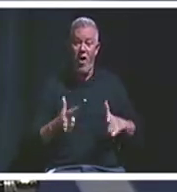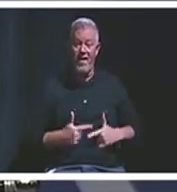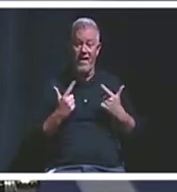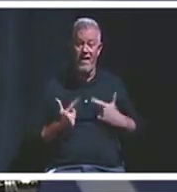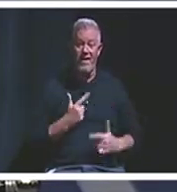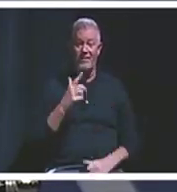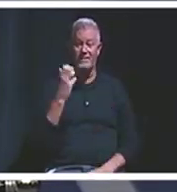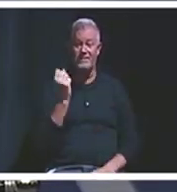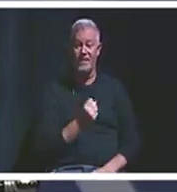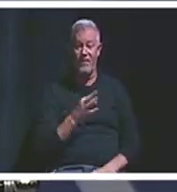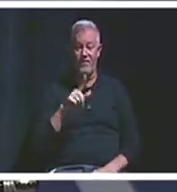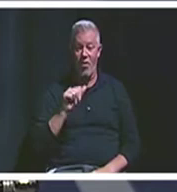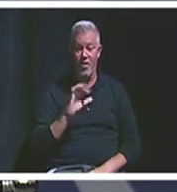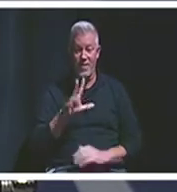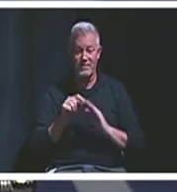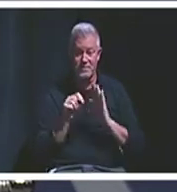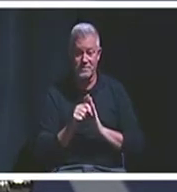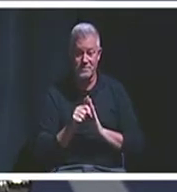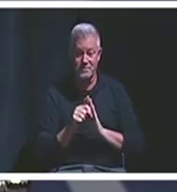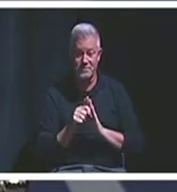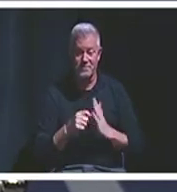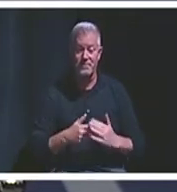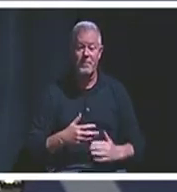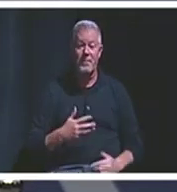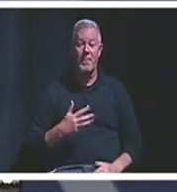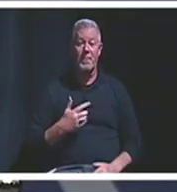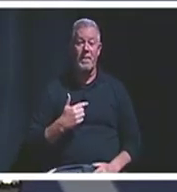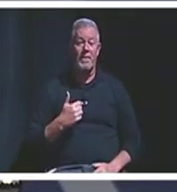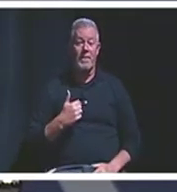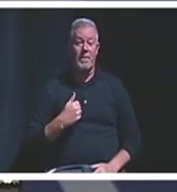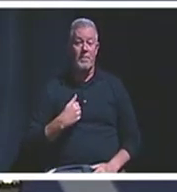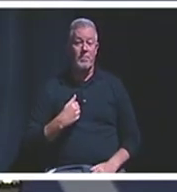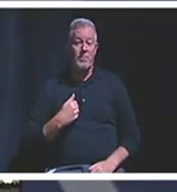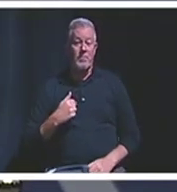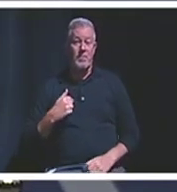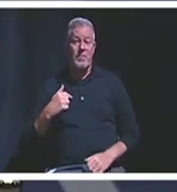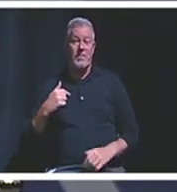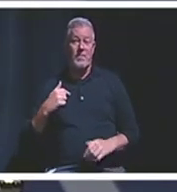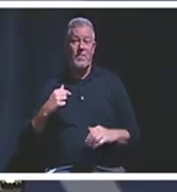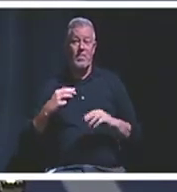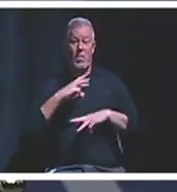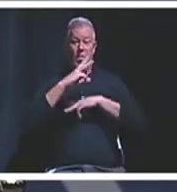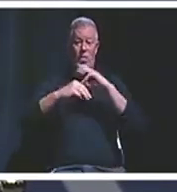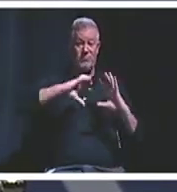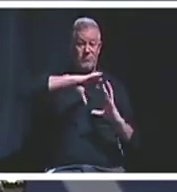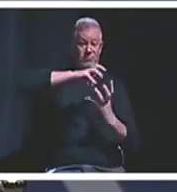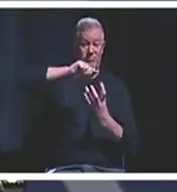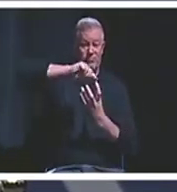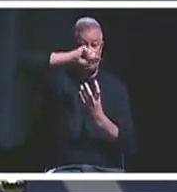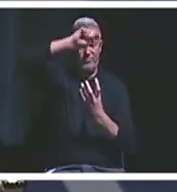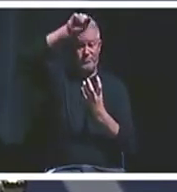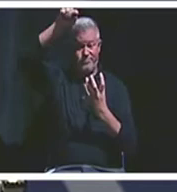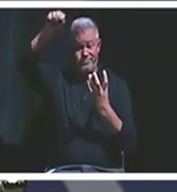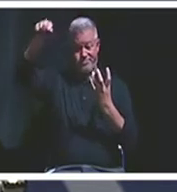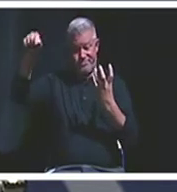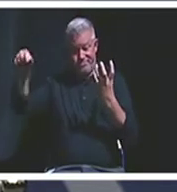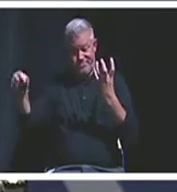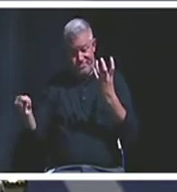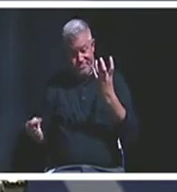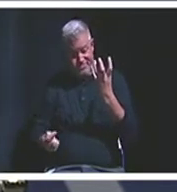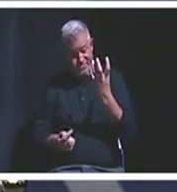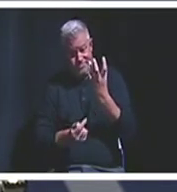South Florida. My migration halfway around the world into this country